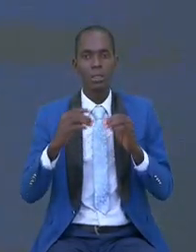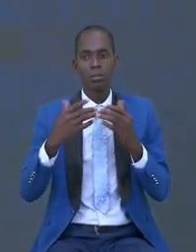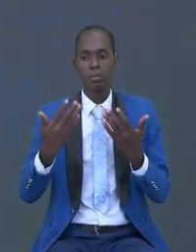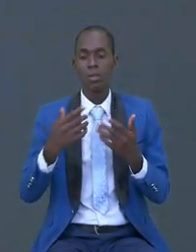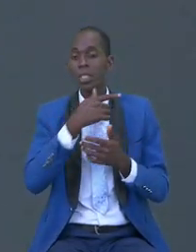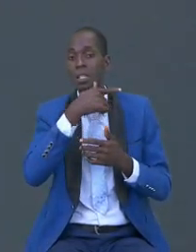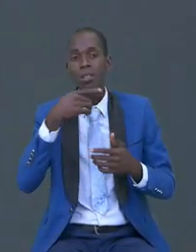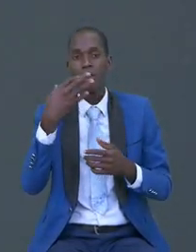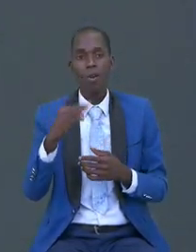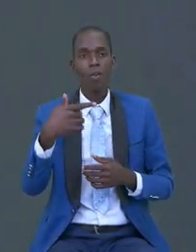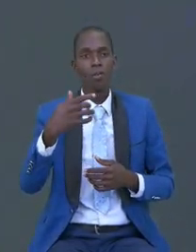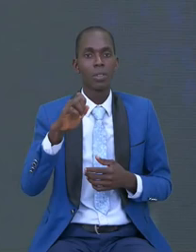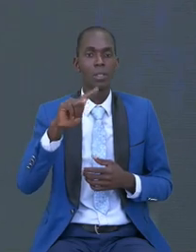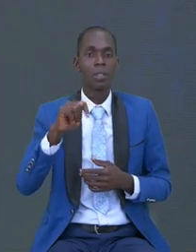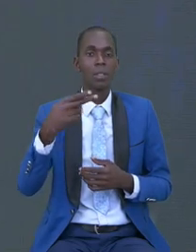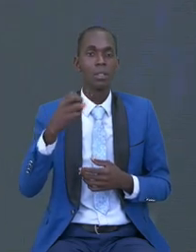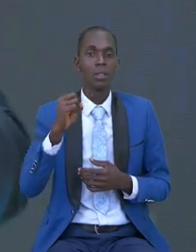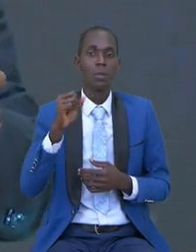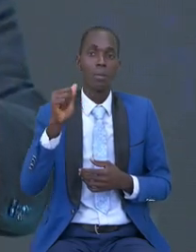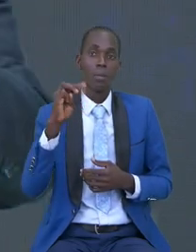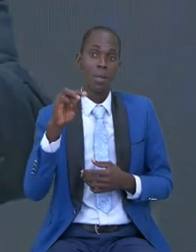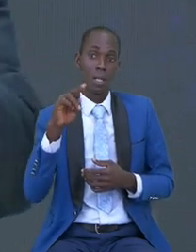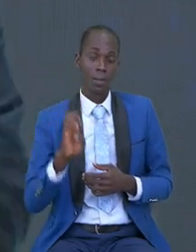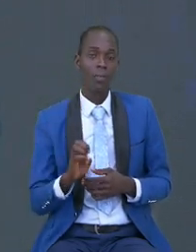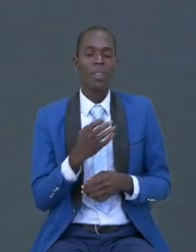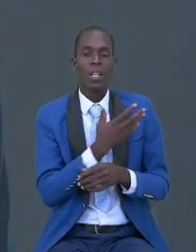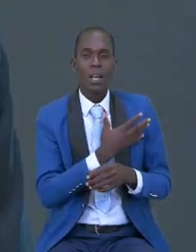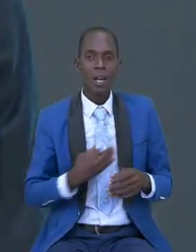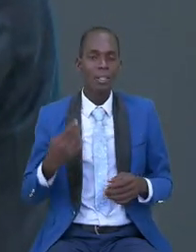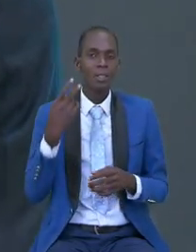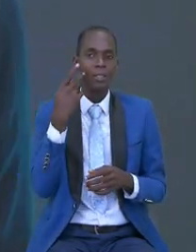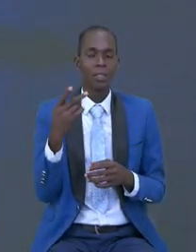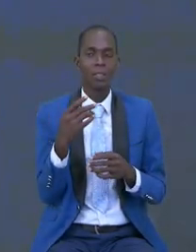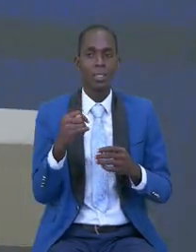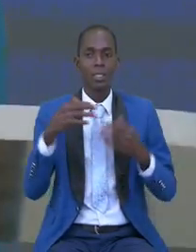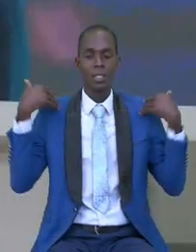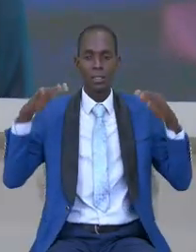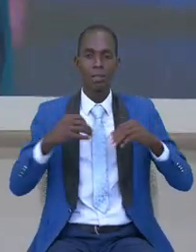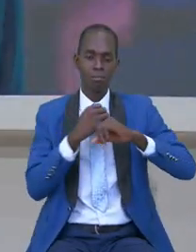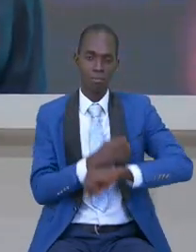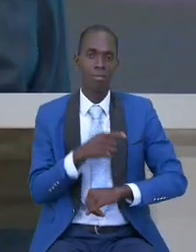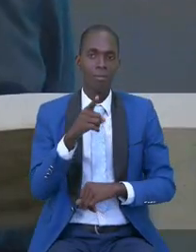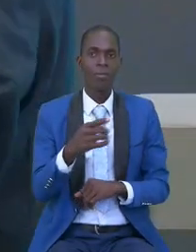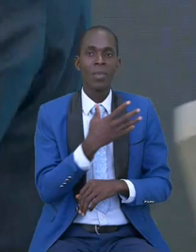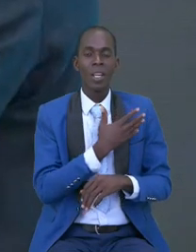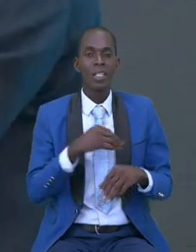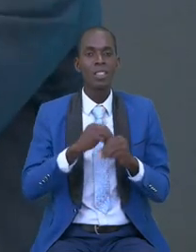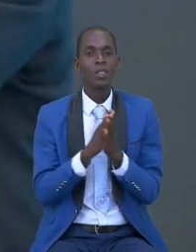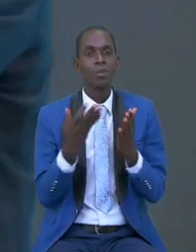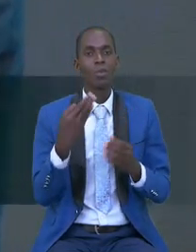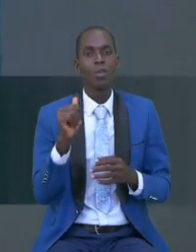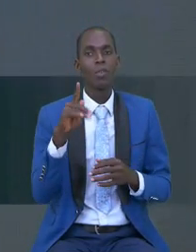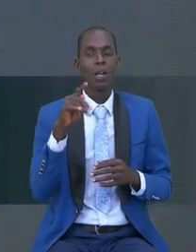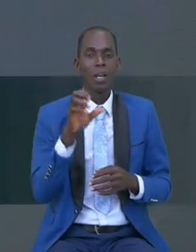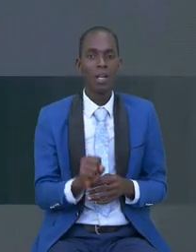and strengthened him. And in the Acts of the Apostle chapter 5, they locked them up in the prison and